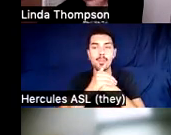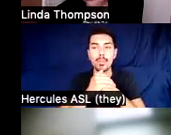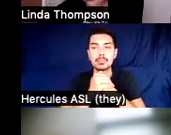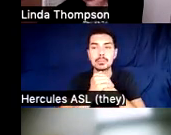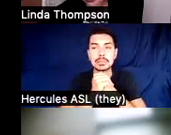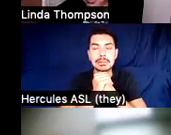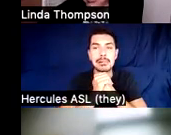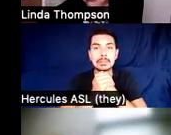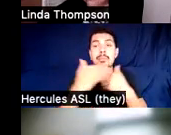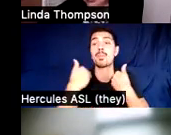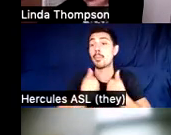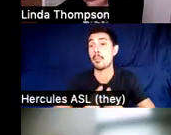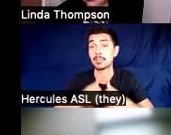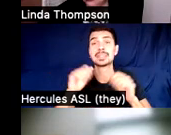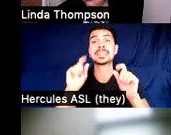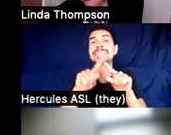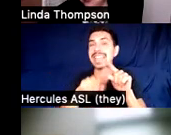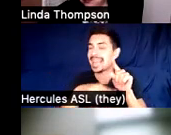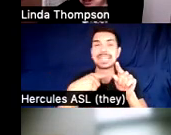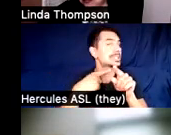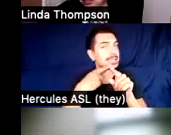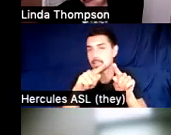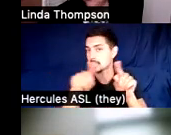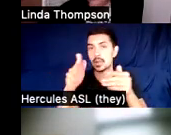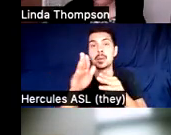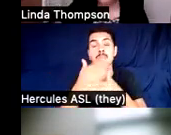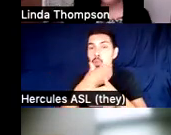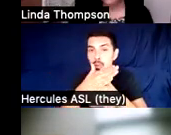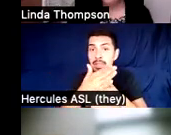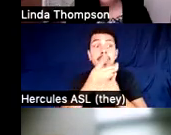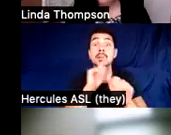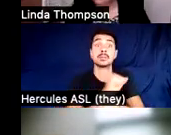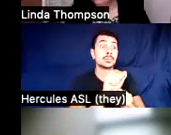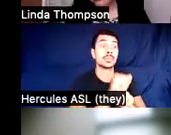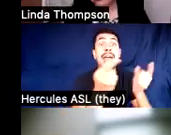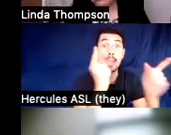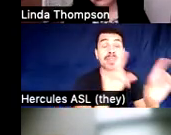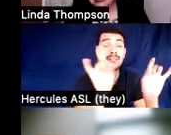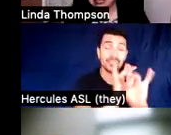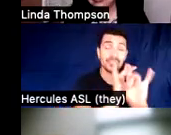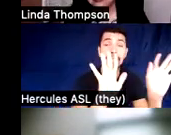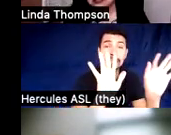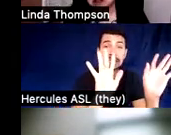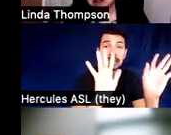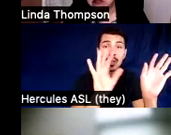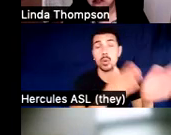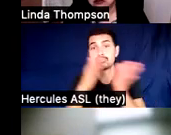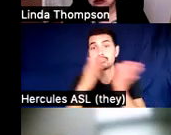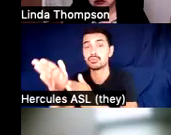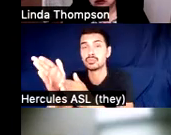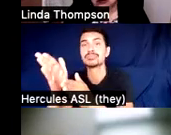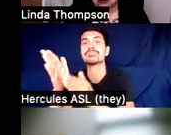the difference between an act of violence and the memory of it, that is really because we are designed to